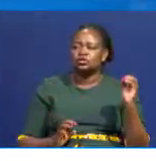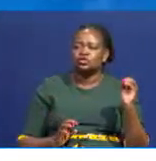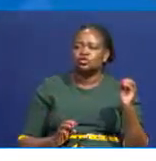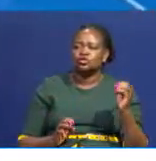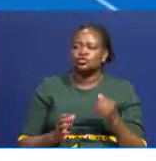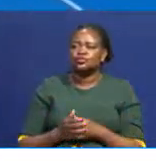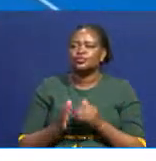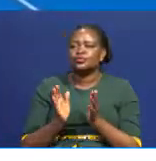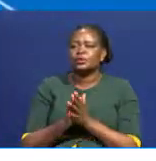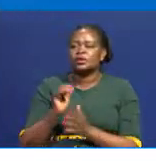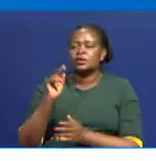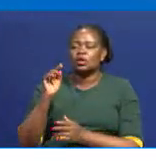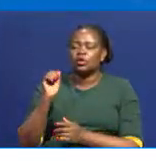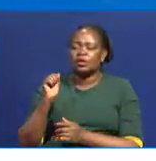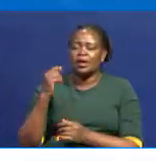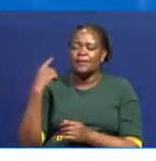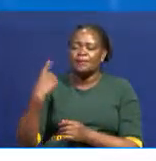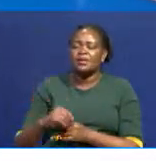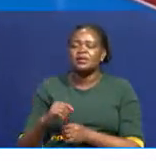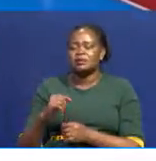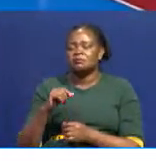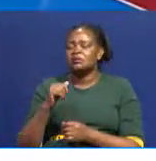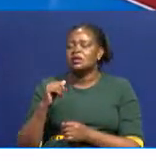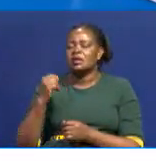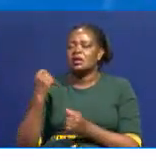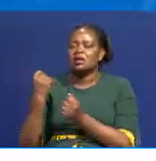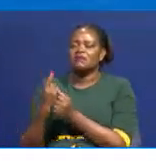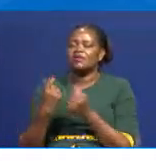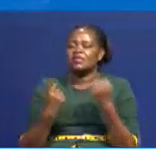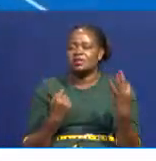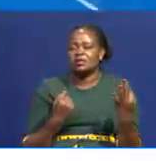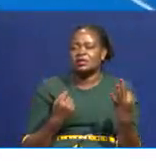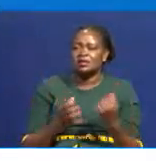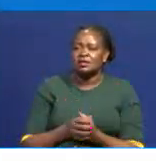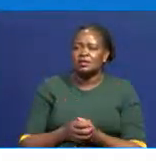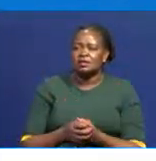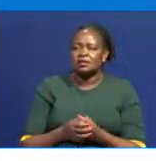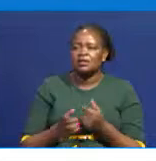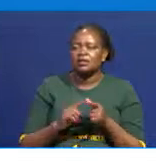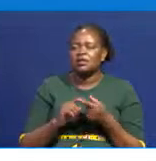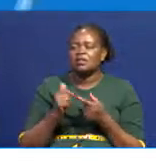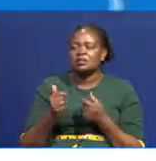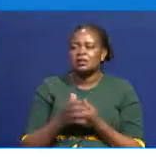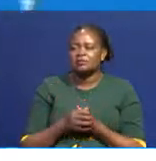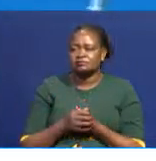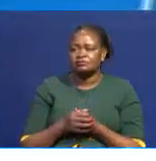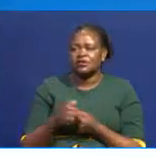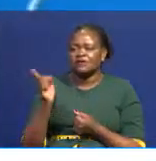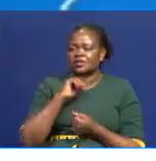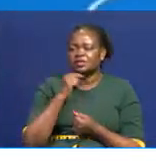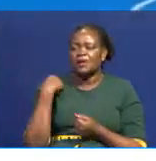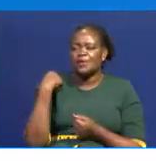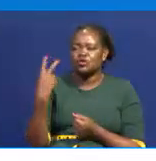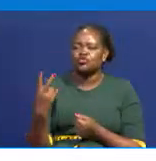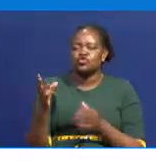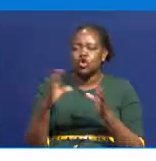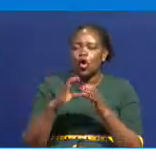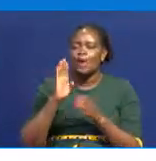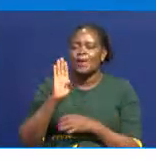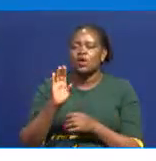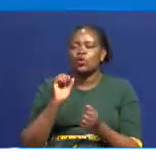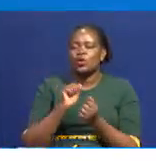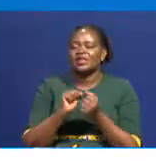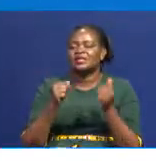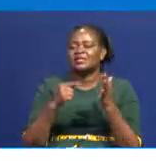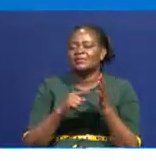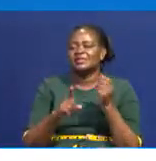Meanwhile, Angola beat Ghana 11-3 to book a spot in the semi-finals. The Sabo Antelopes of Angola finished second in the Group B with